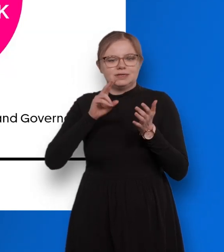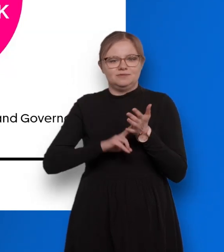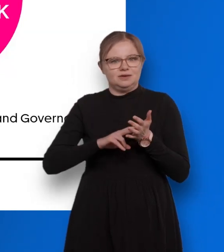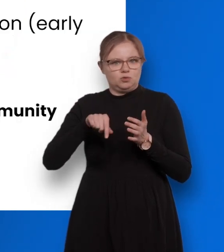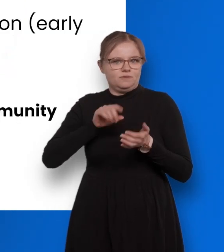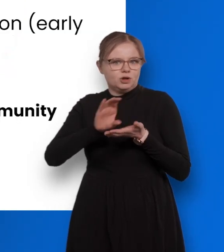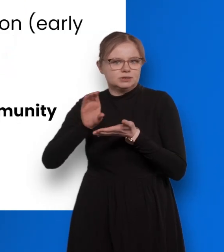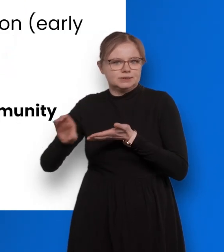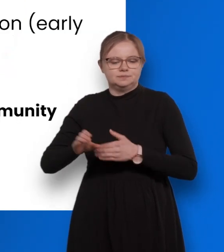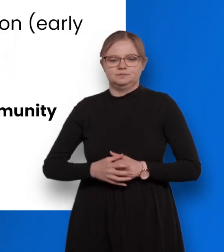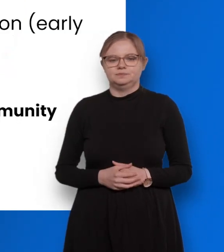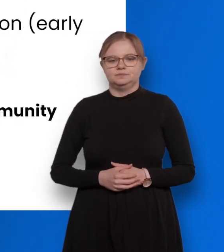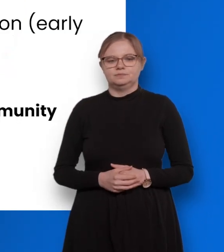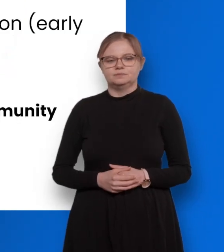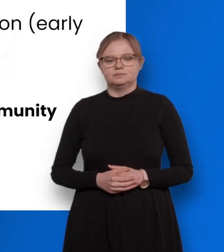please.